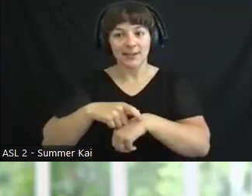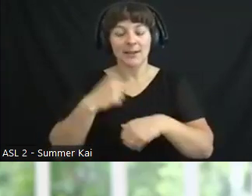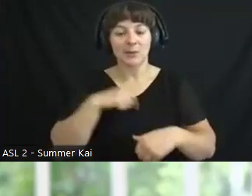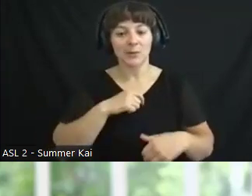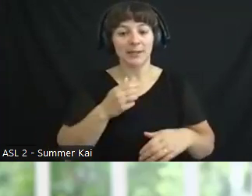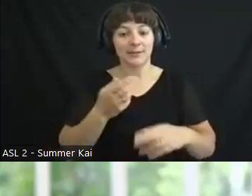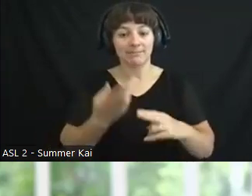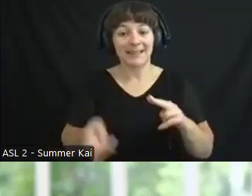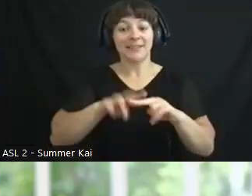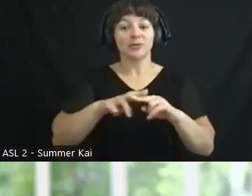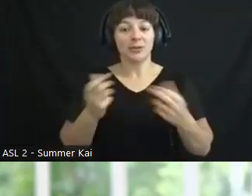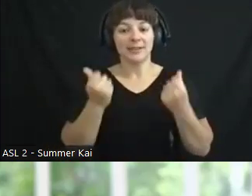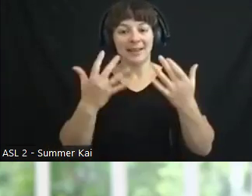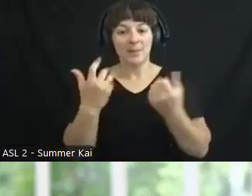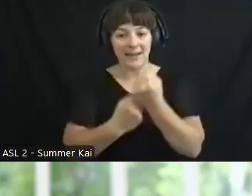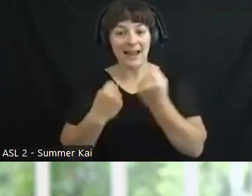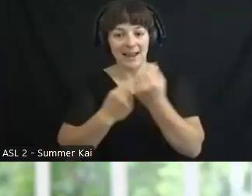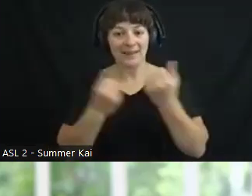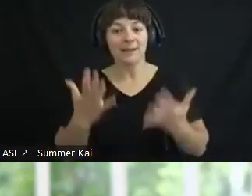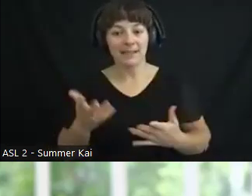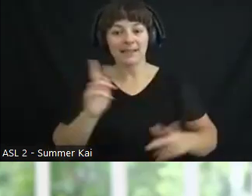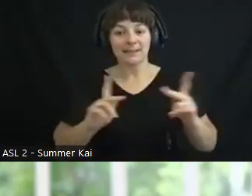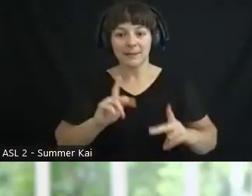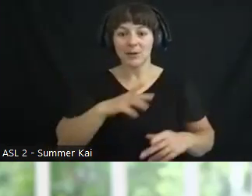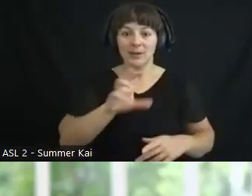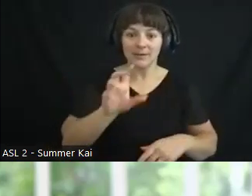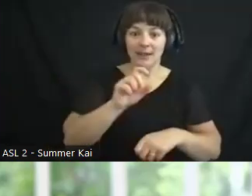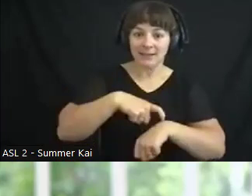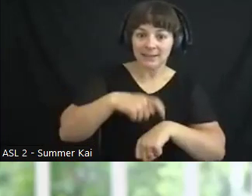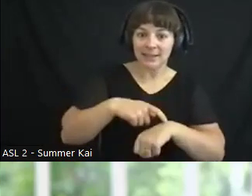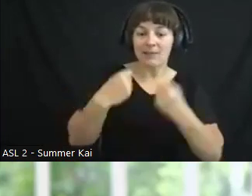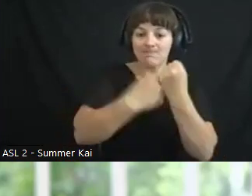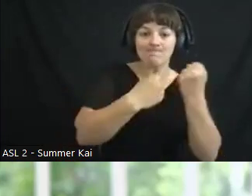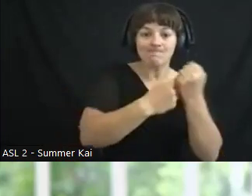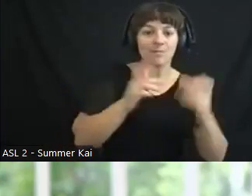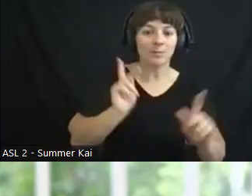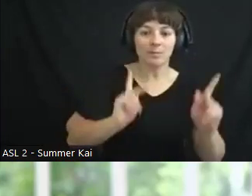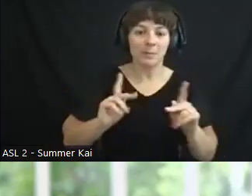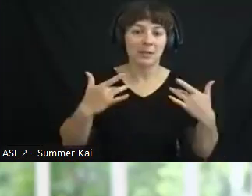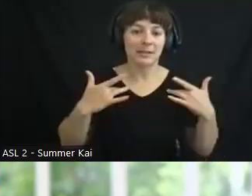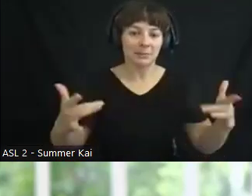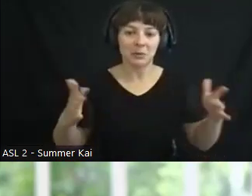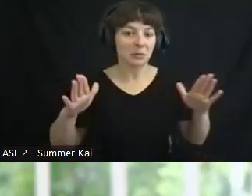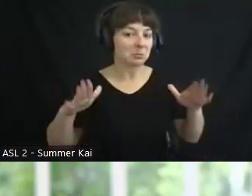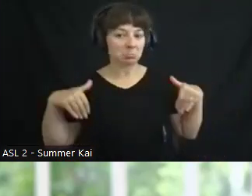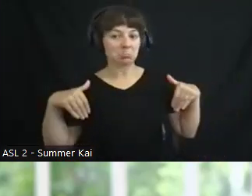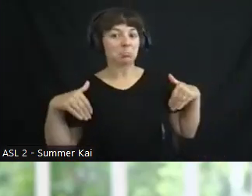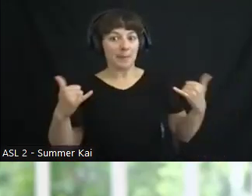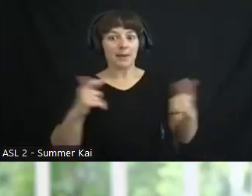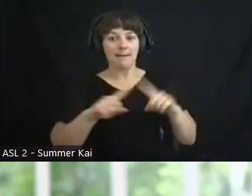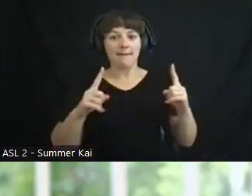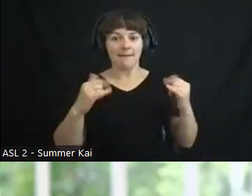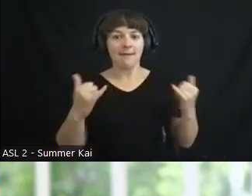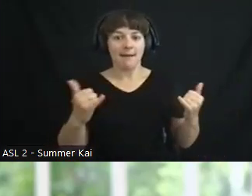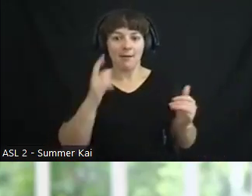the number of advocates that we have. Those folks that normally would not be advocating, but really see the need now and have